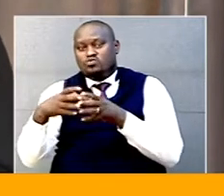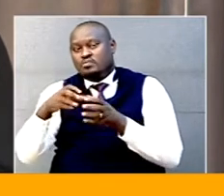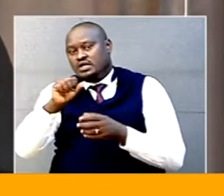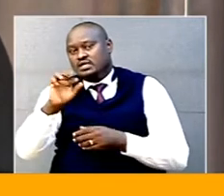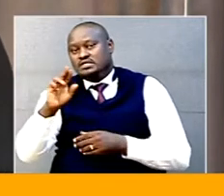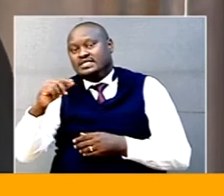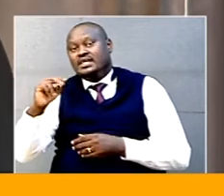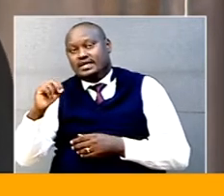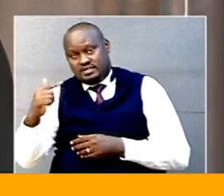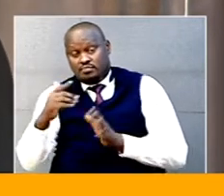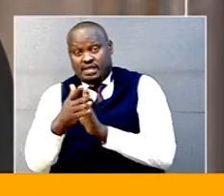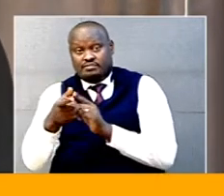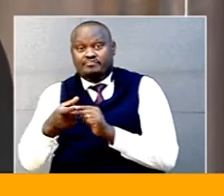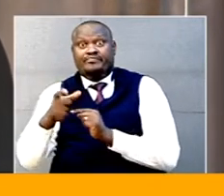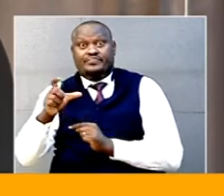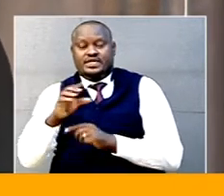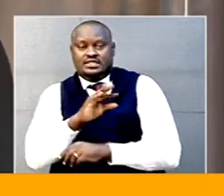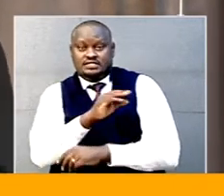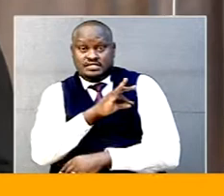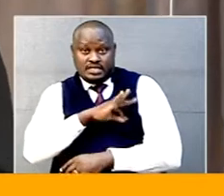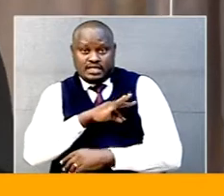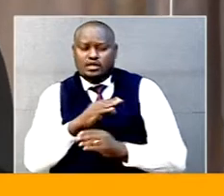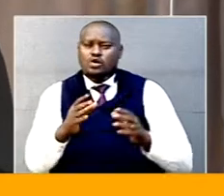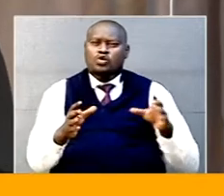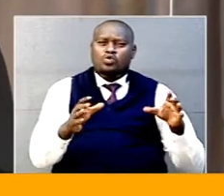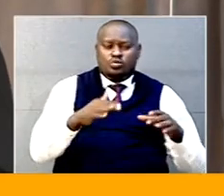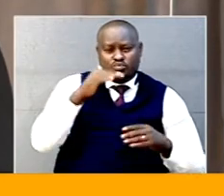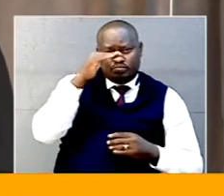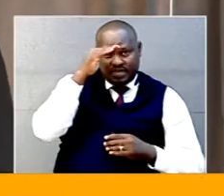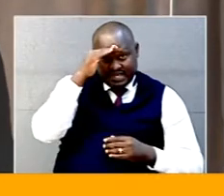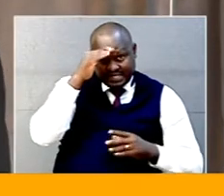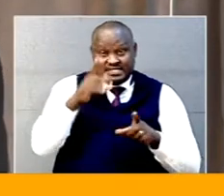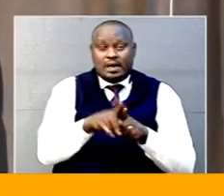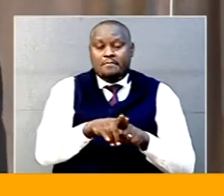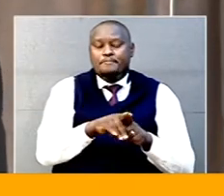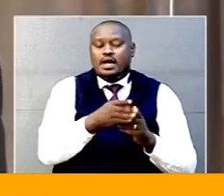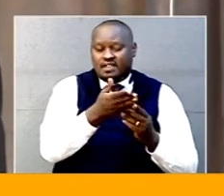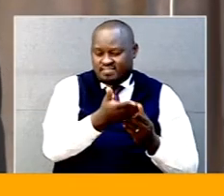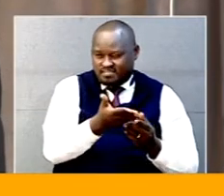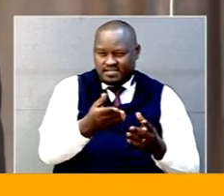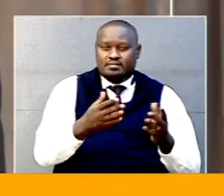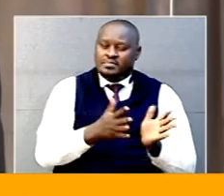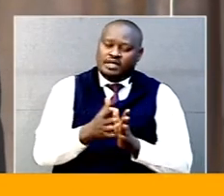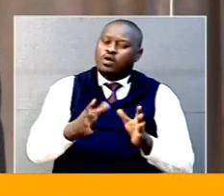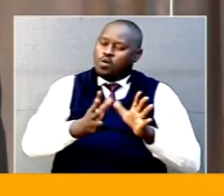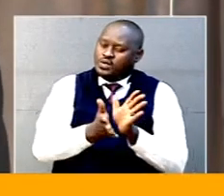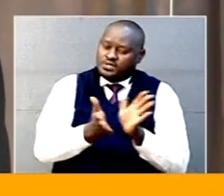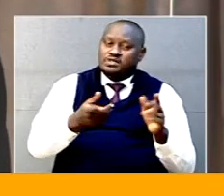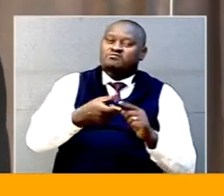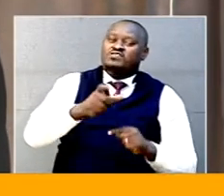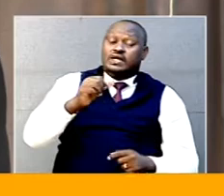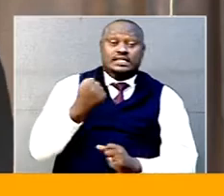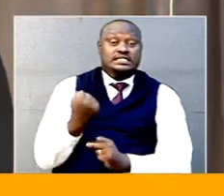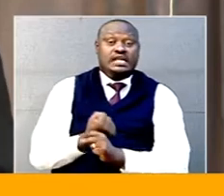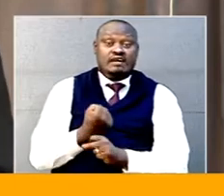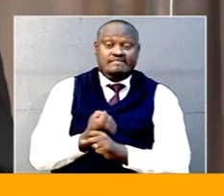policemen in the Uganda Police Force, from constable to sergeant level, and prison staff